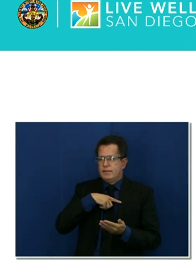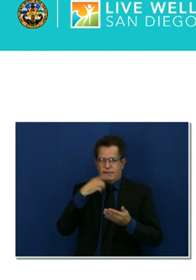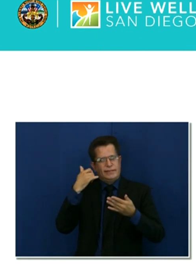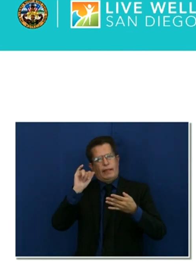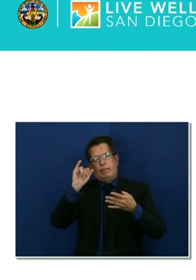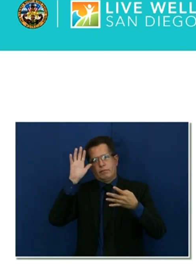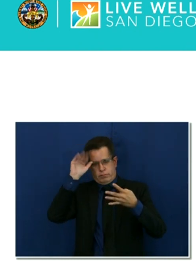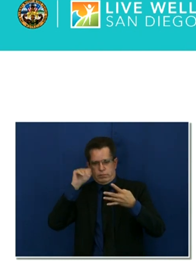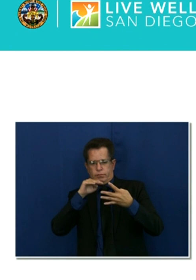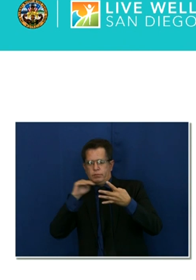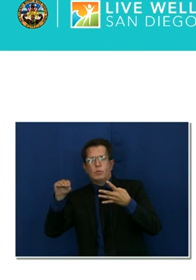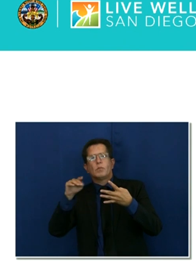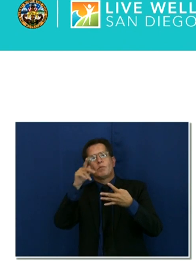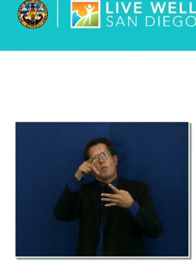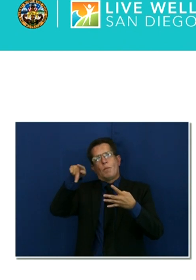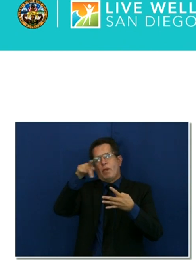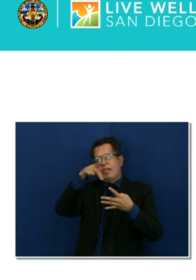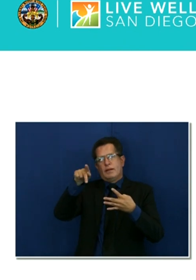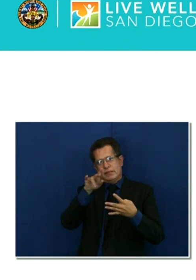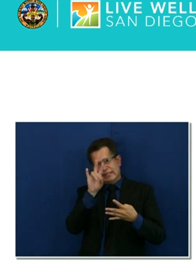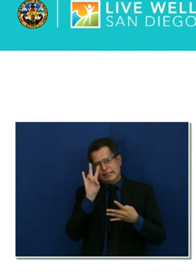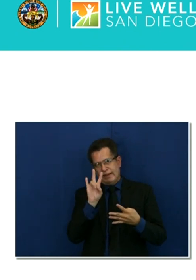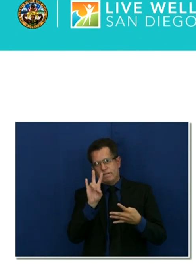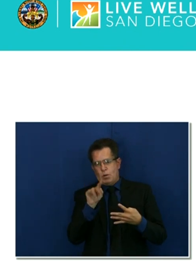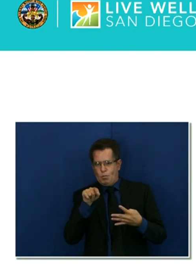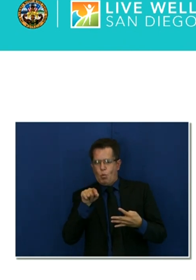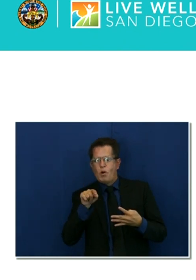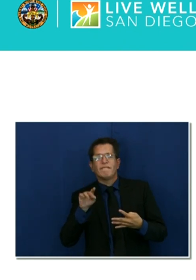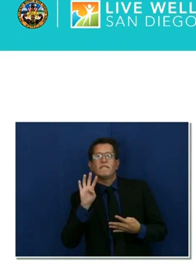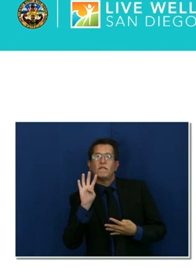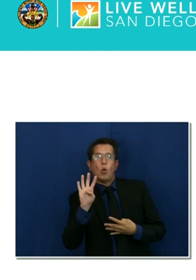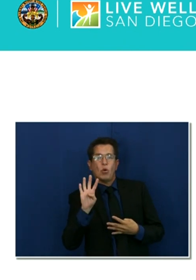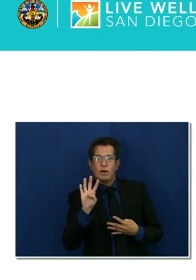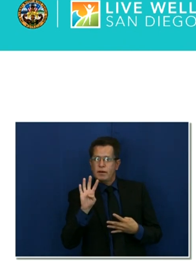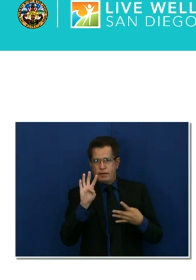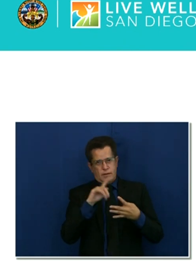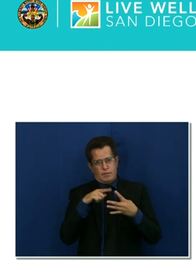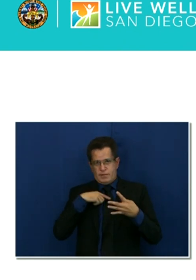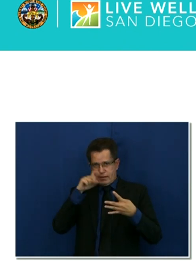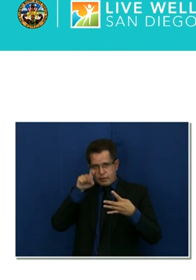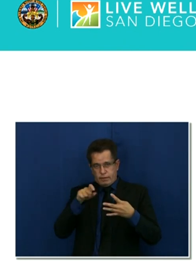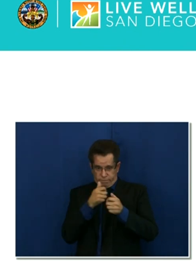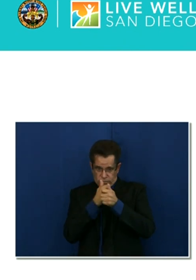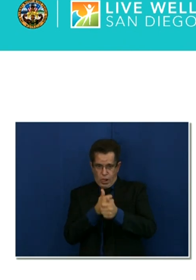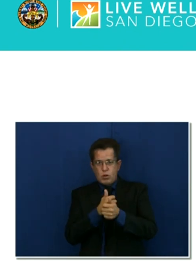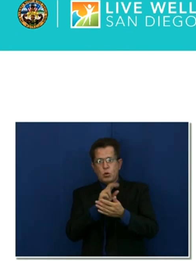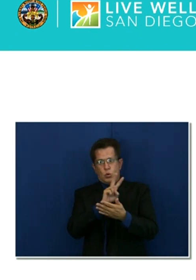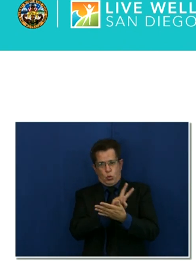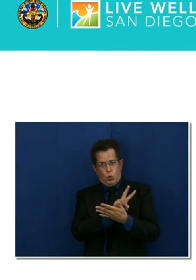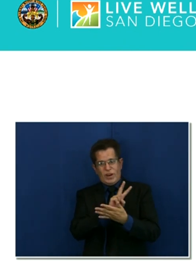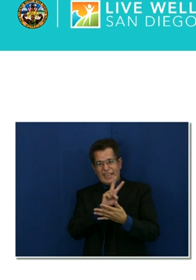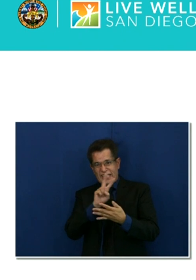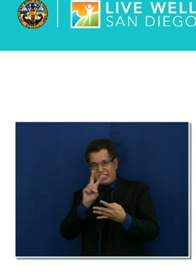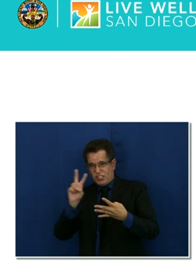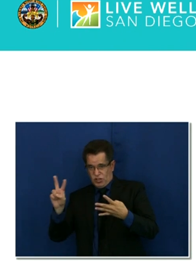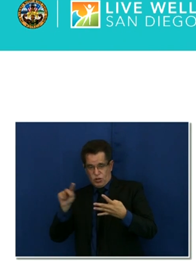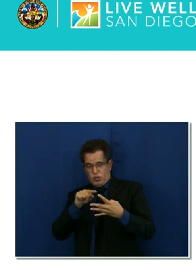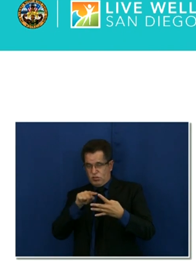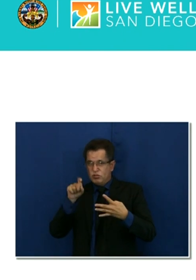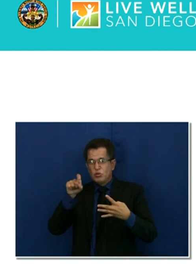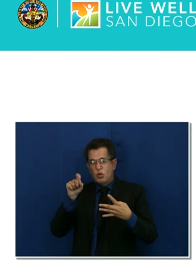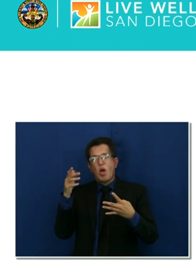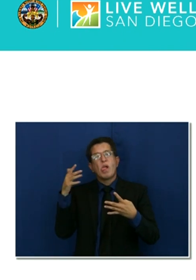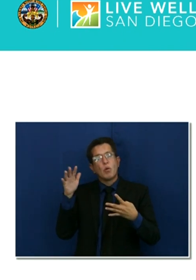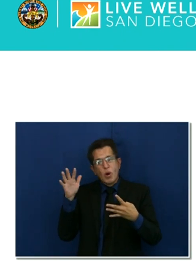still in the purple tier at 7.4. But we need to be in this status for 2 weeks before